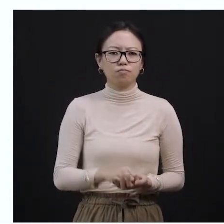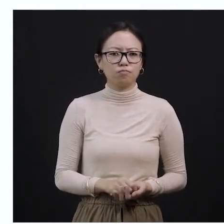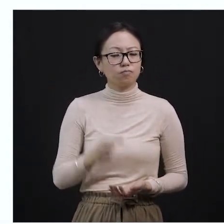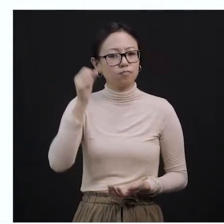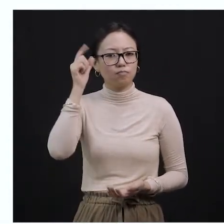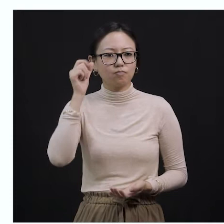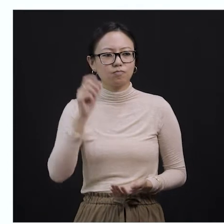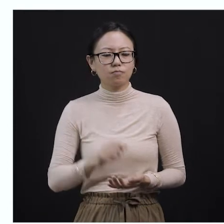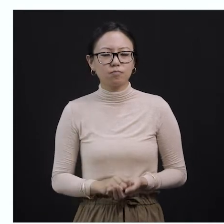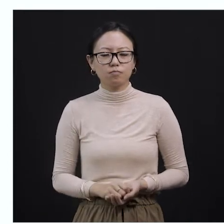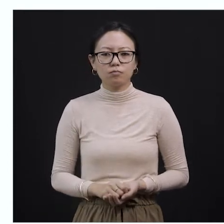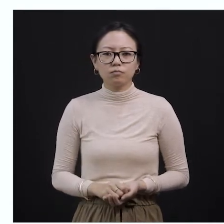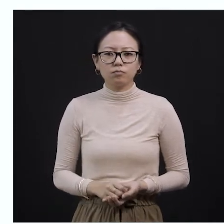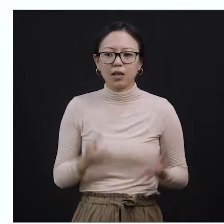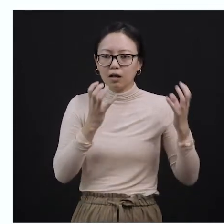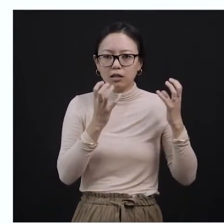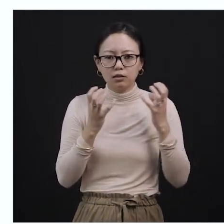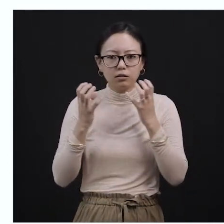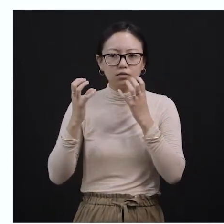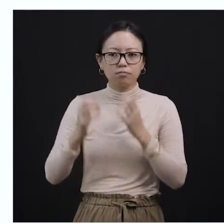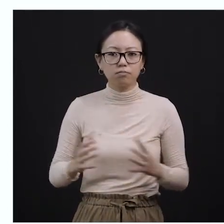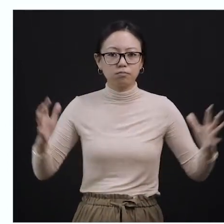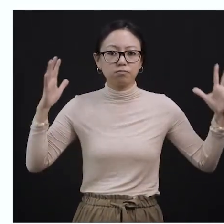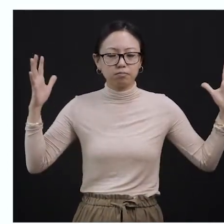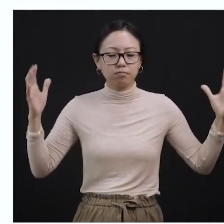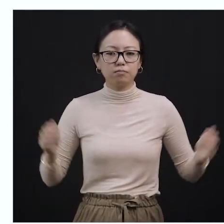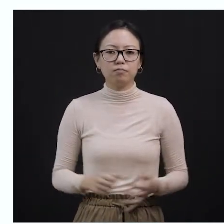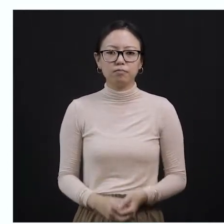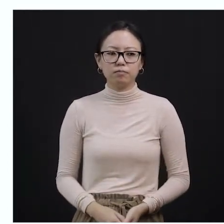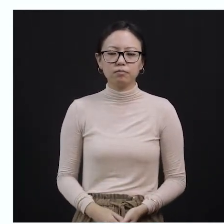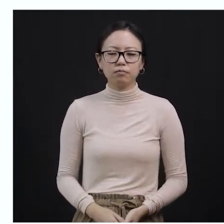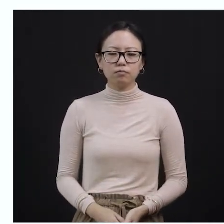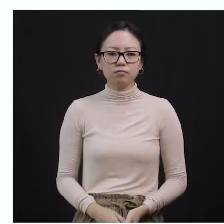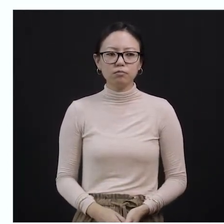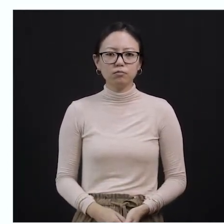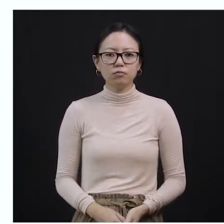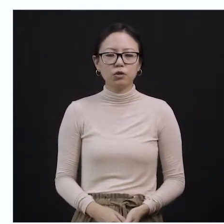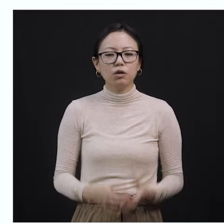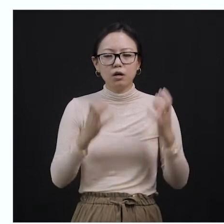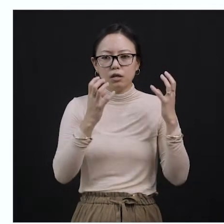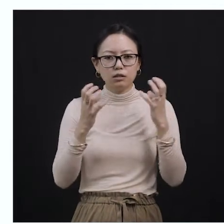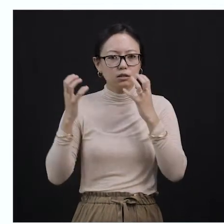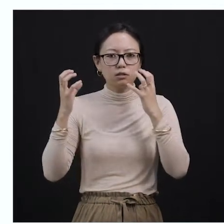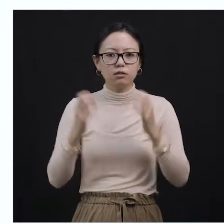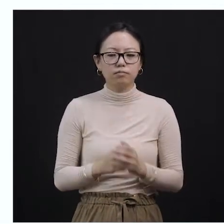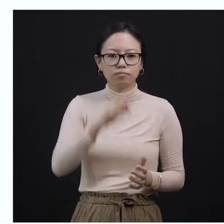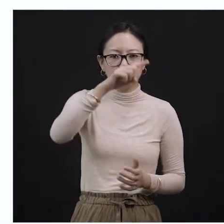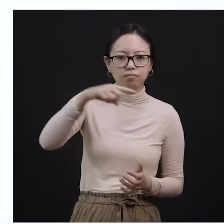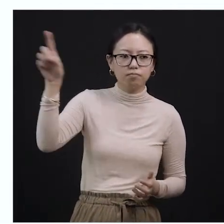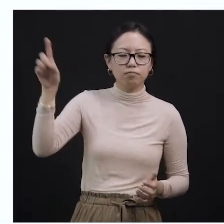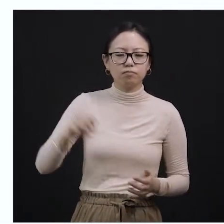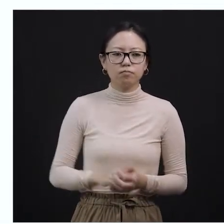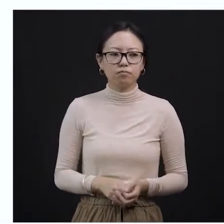that watermelon is the biggest among the three, right, children? So the watermelon is the